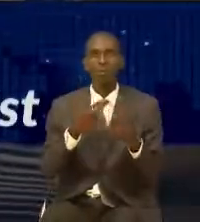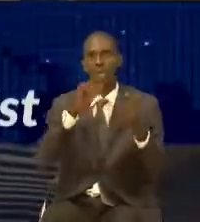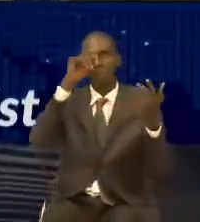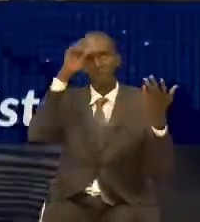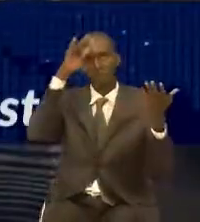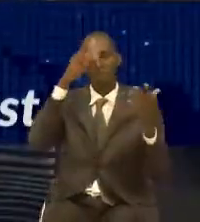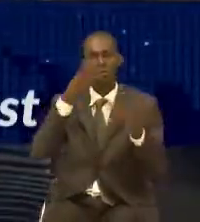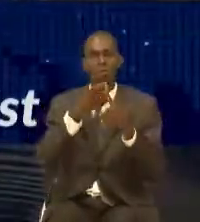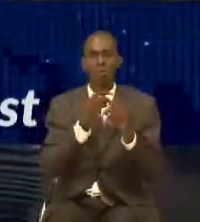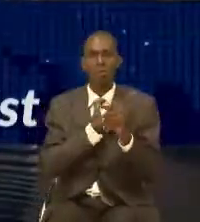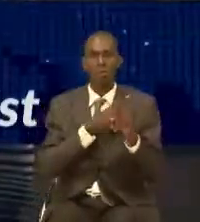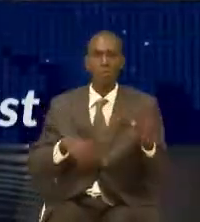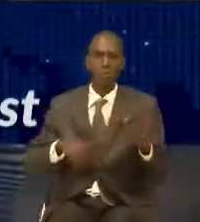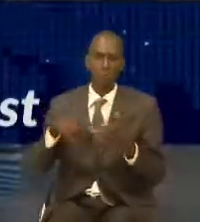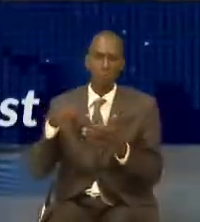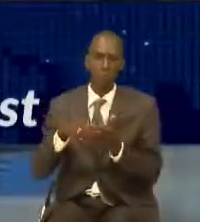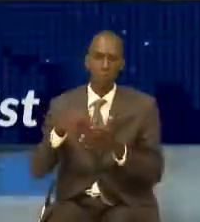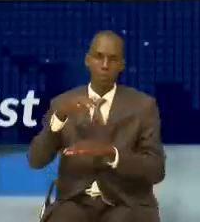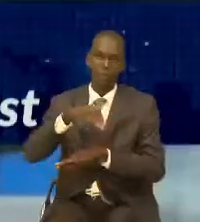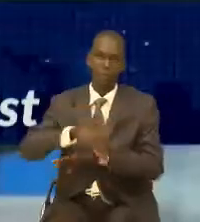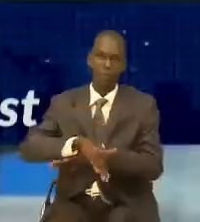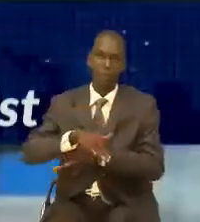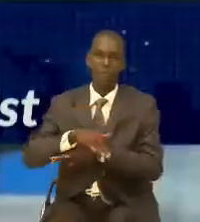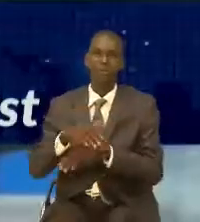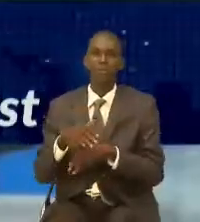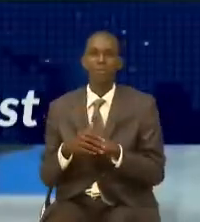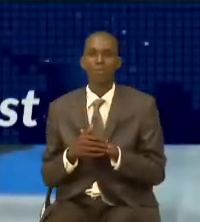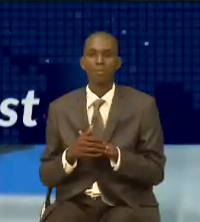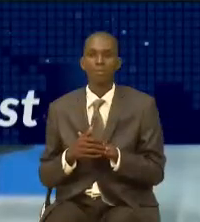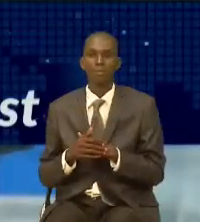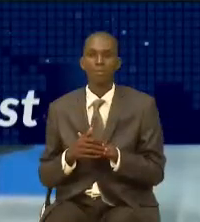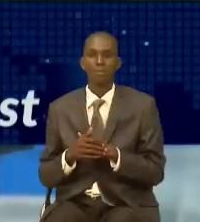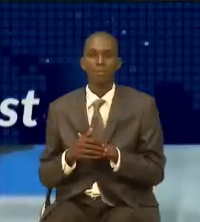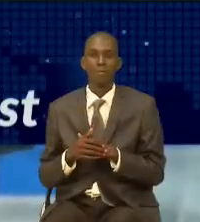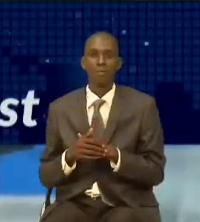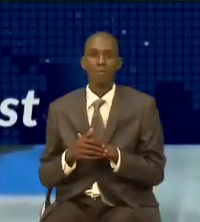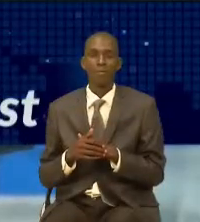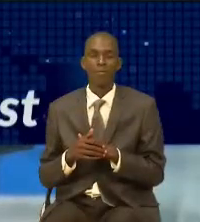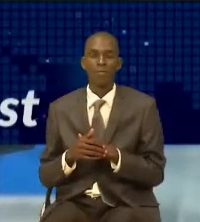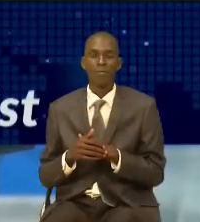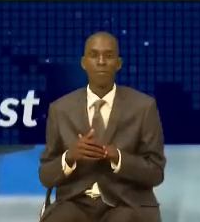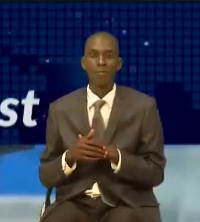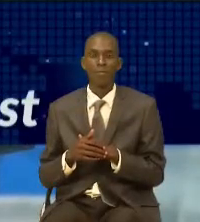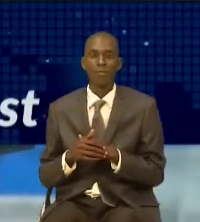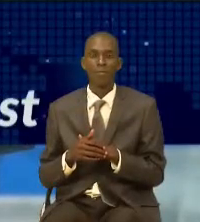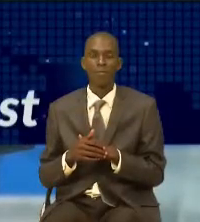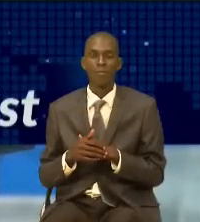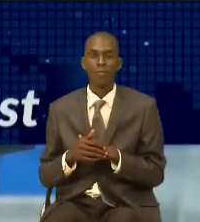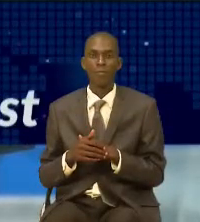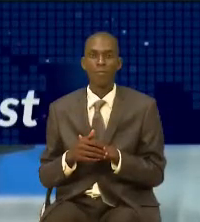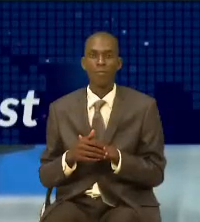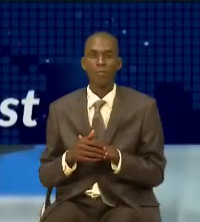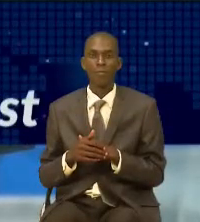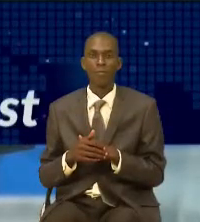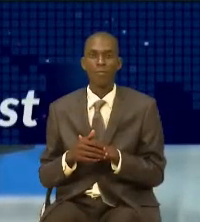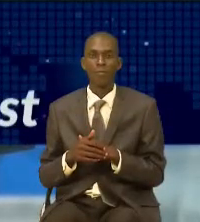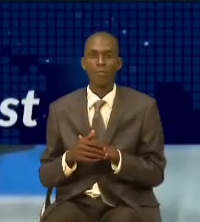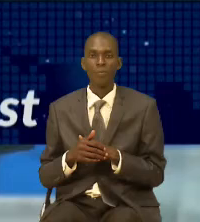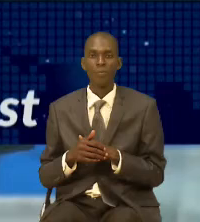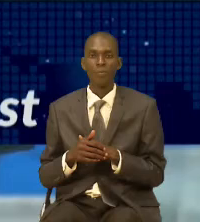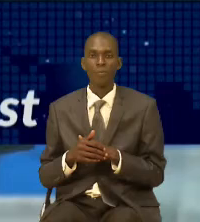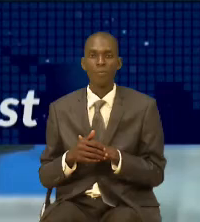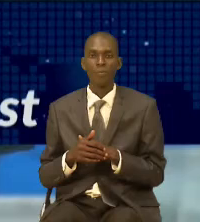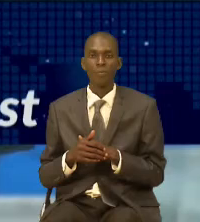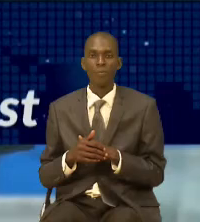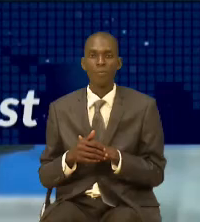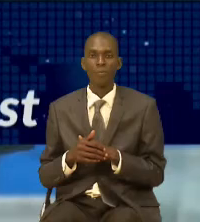divine solution the counselors that are returning check up on your way if there's any sector that is not